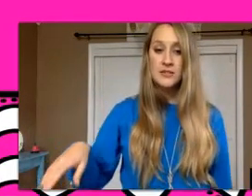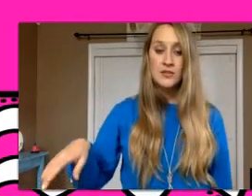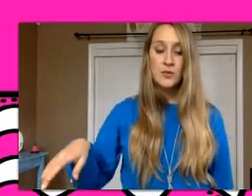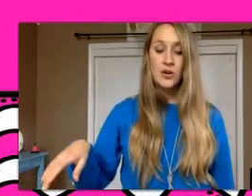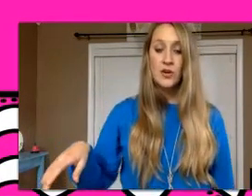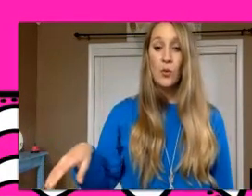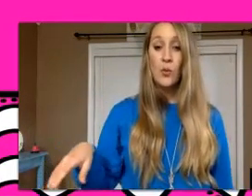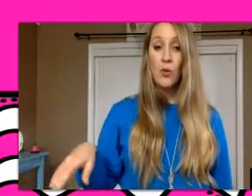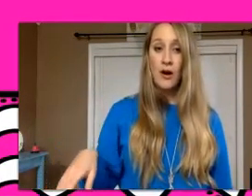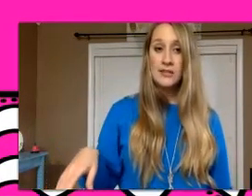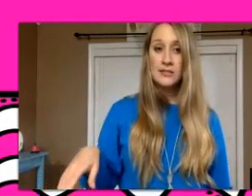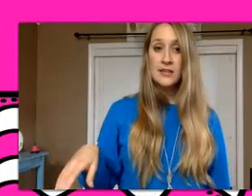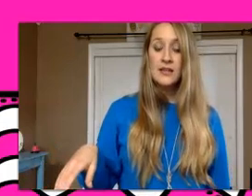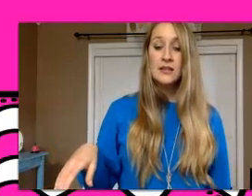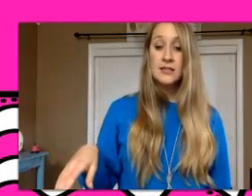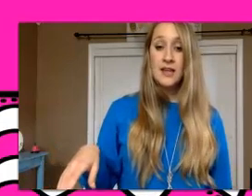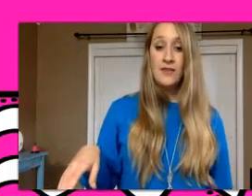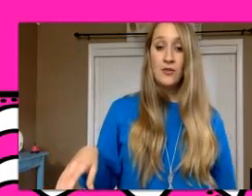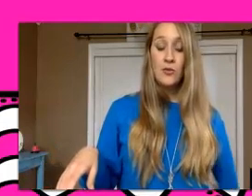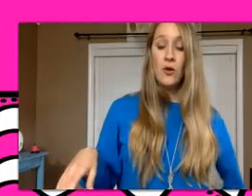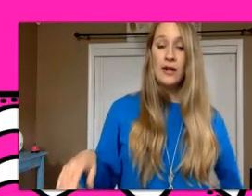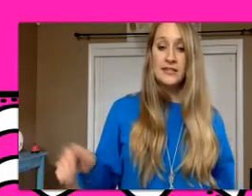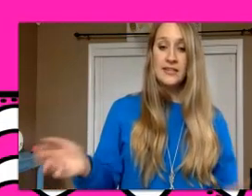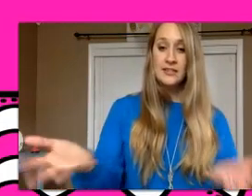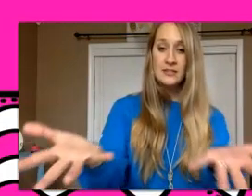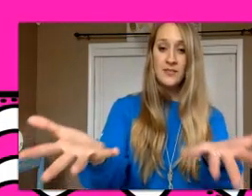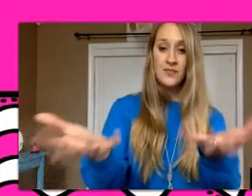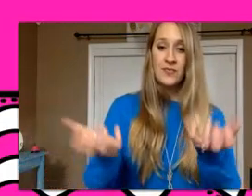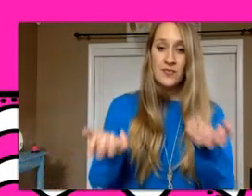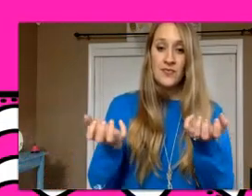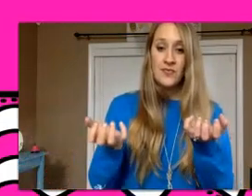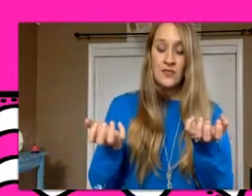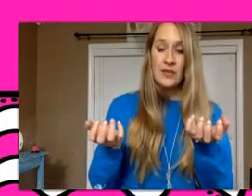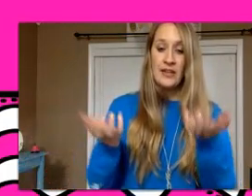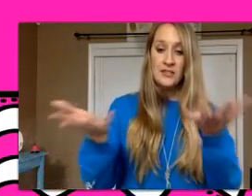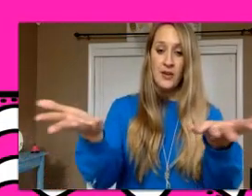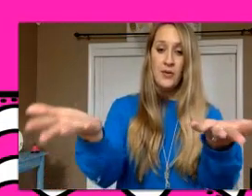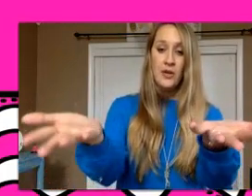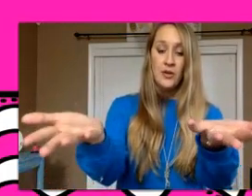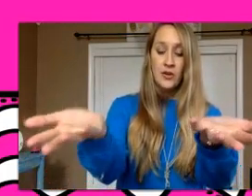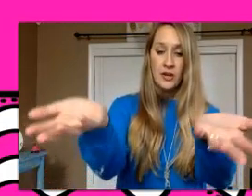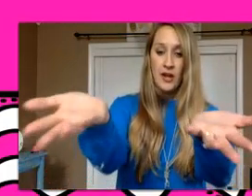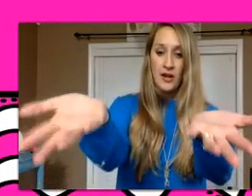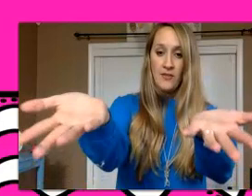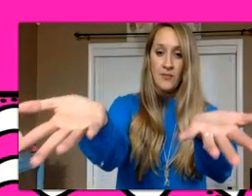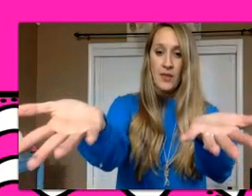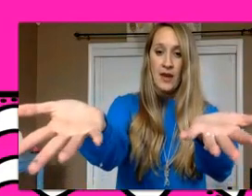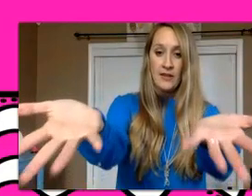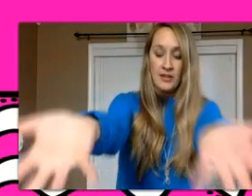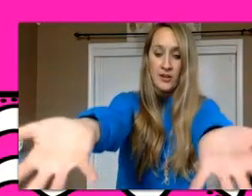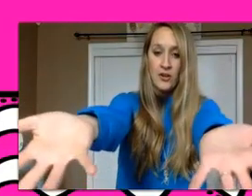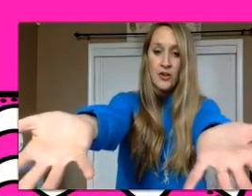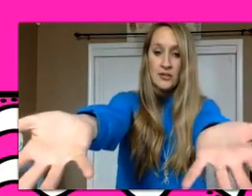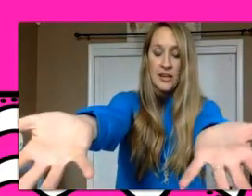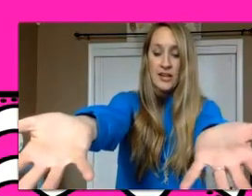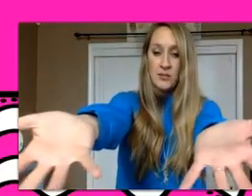And this is the word want. The sign for want is, okay, so you're going to kind of act